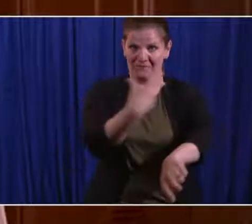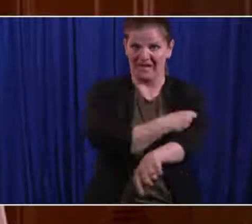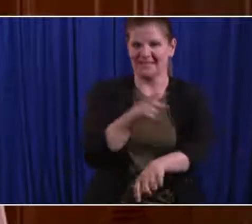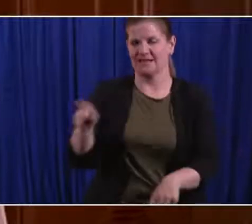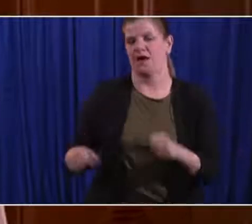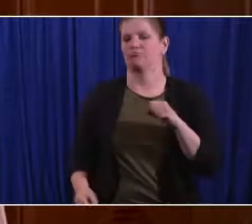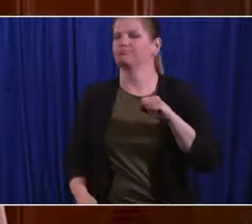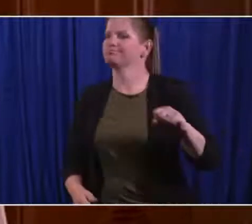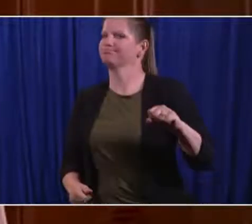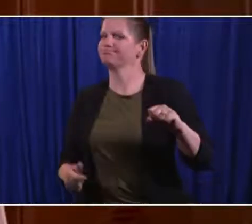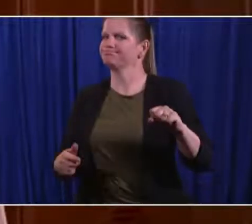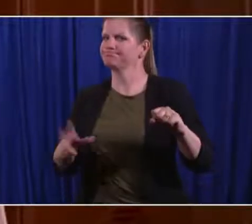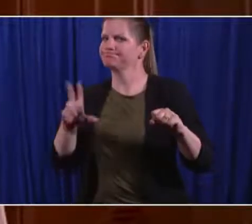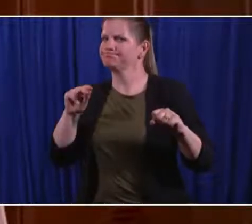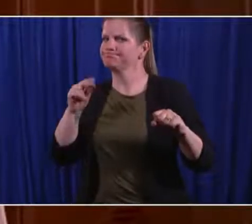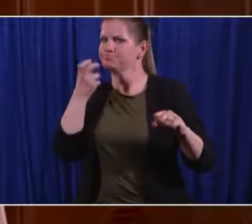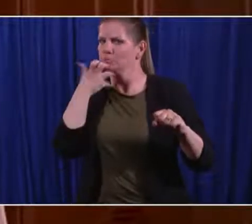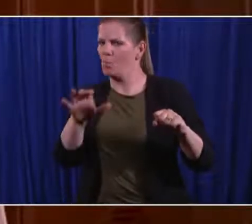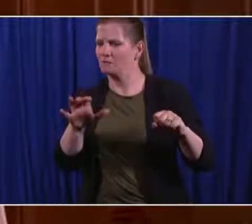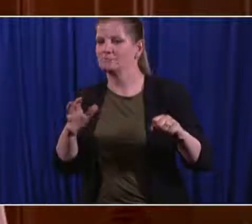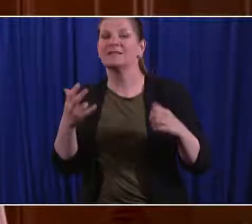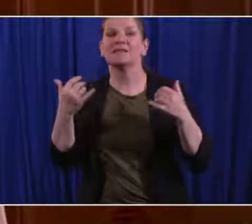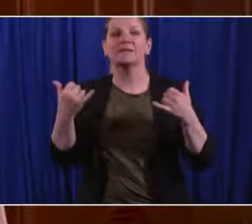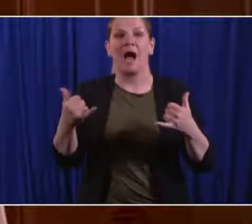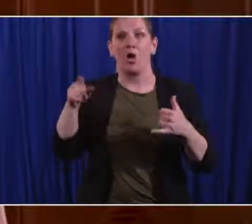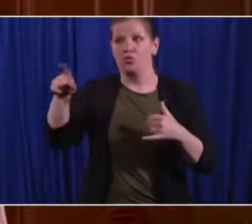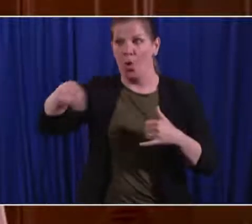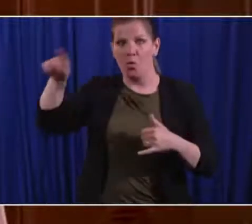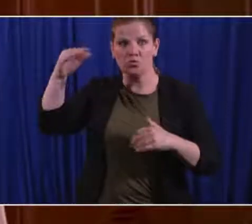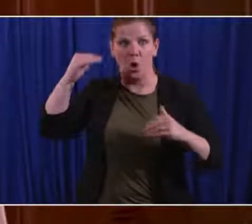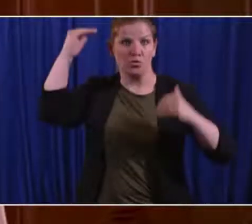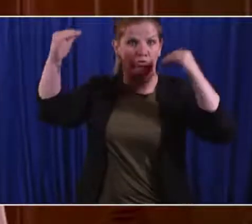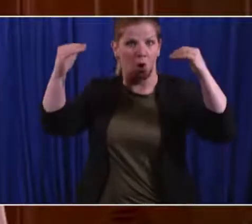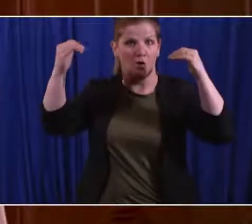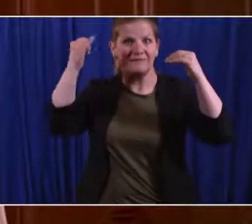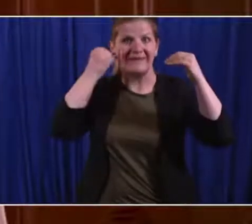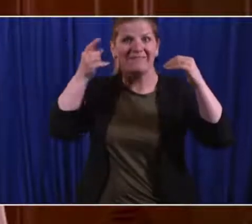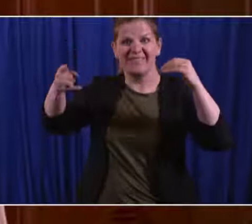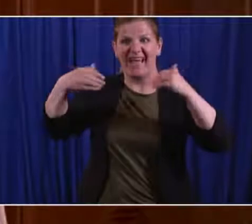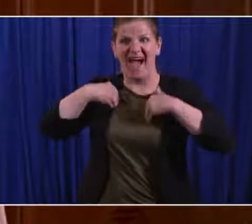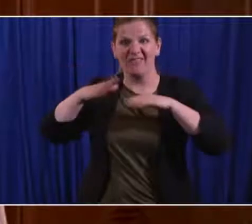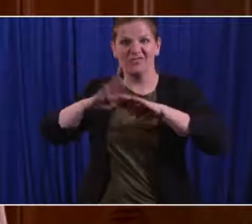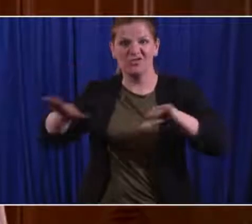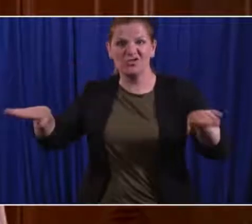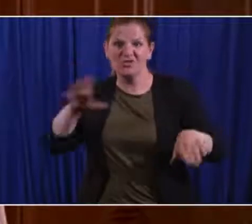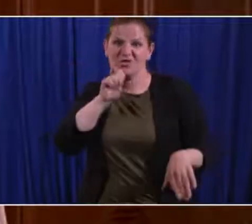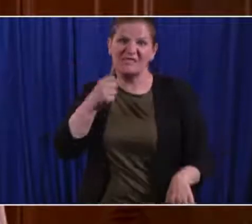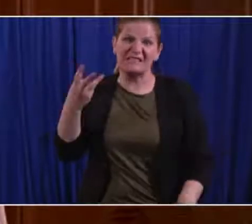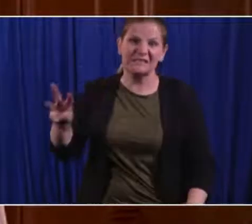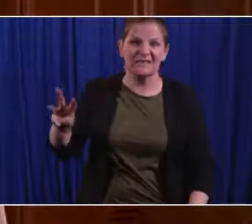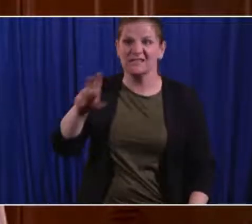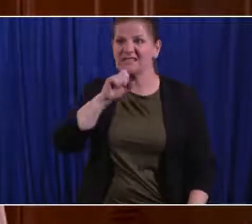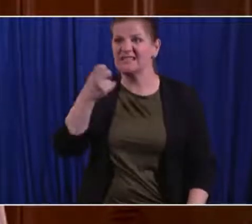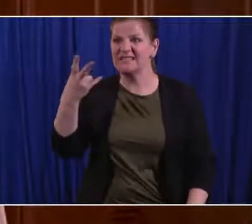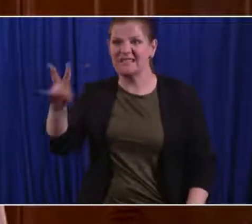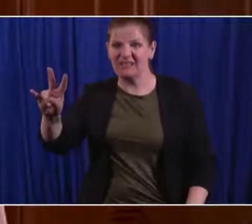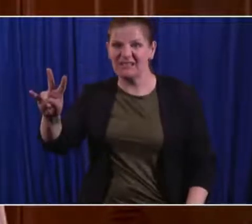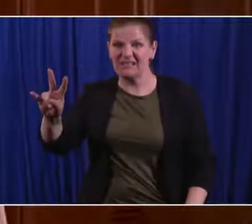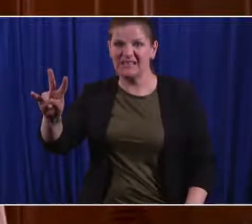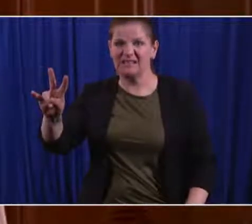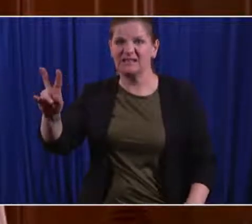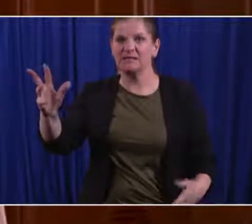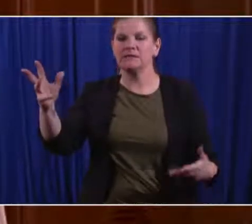their 16 and 17-year-old children. As minors become eligible, will getting vaccinated require